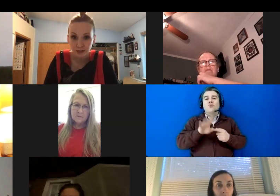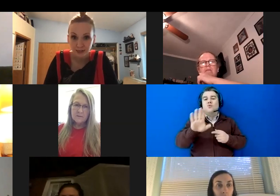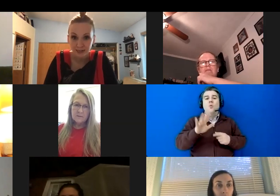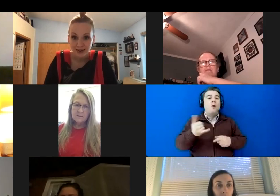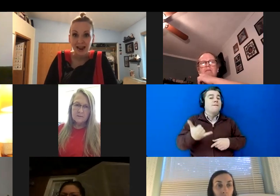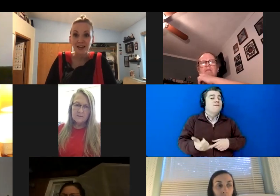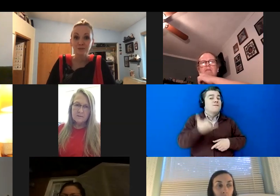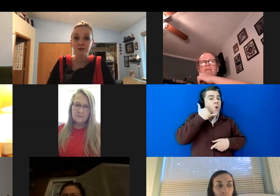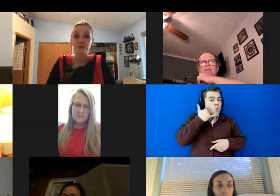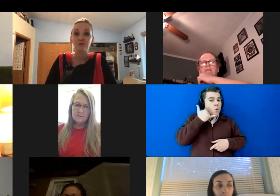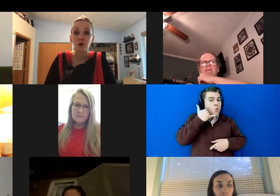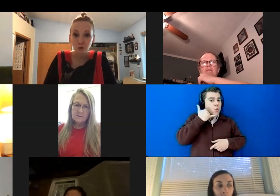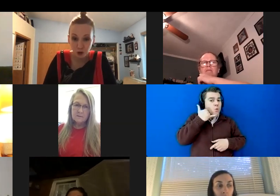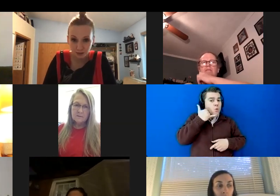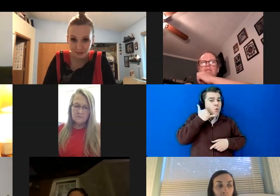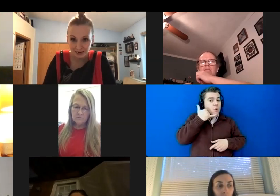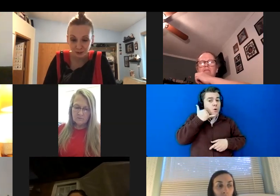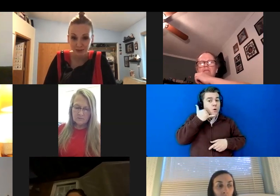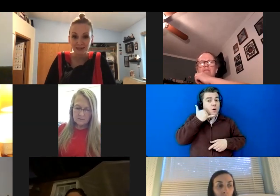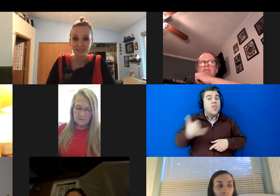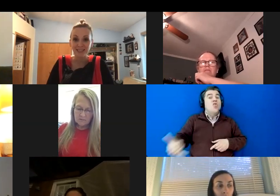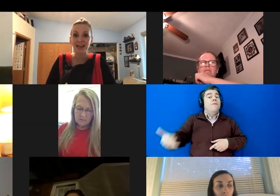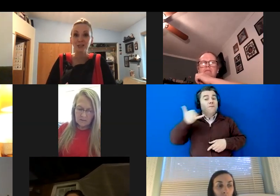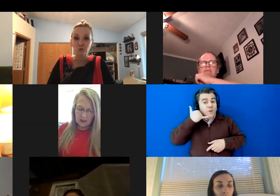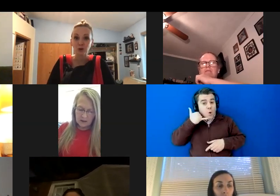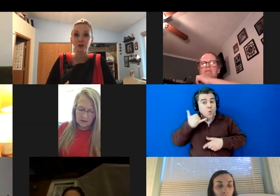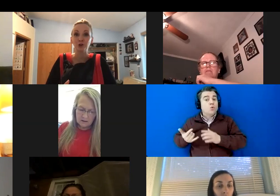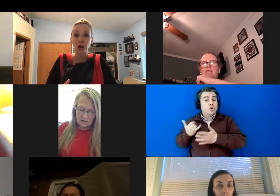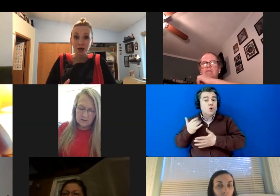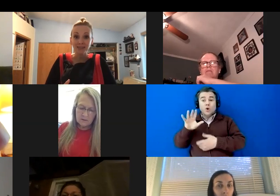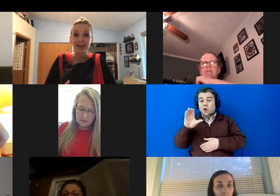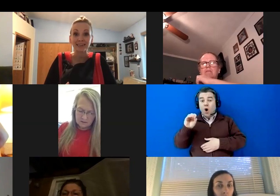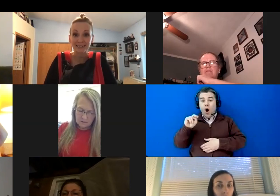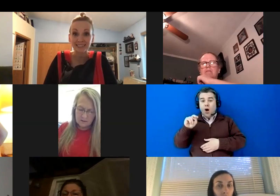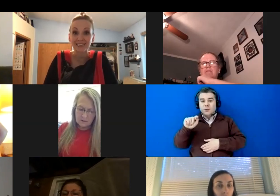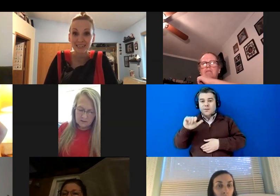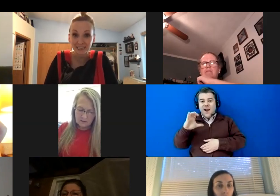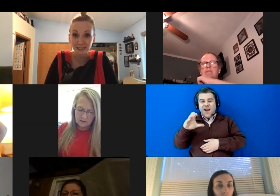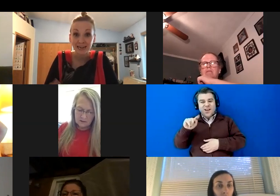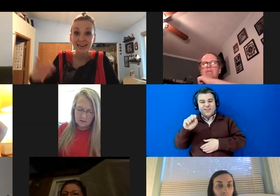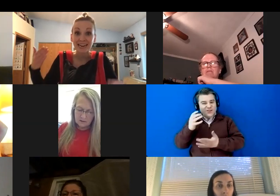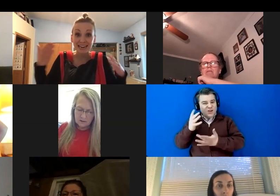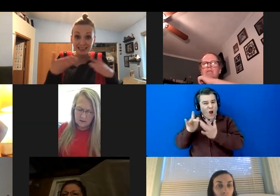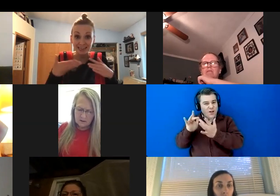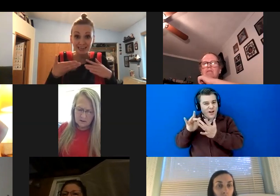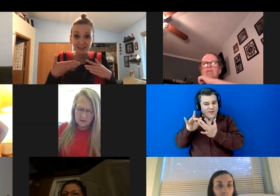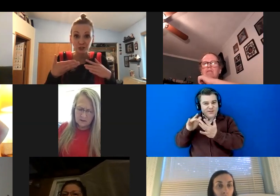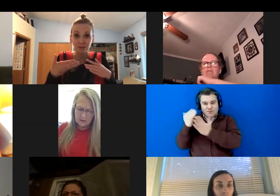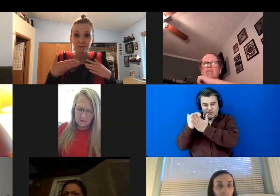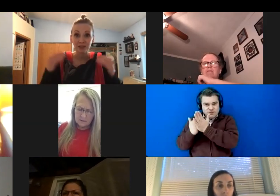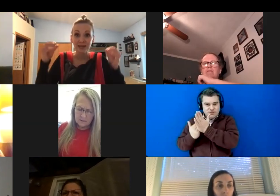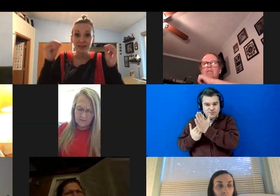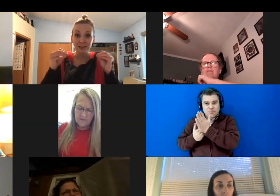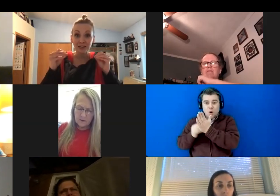phone. Add them in your phone contacts, because that is where your contact list is in the Engage